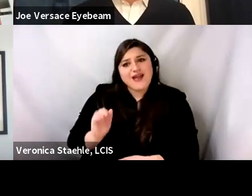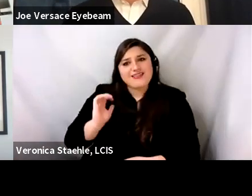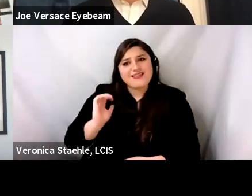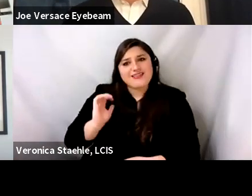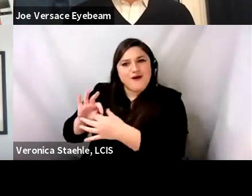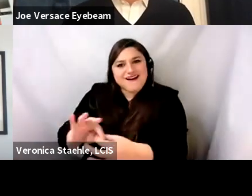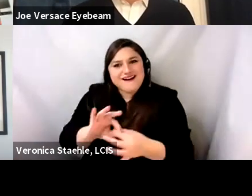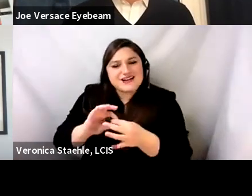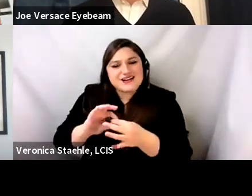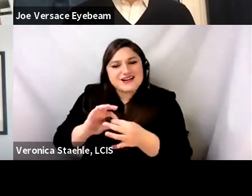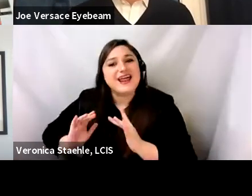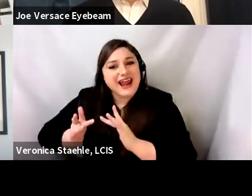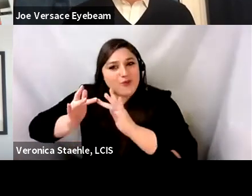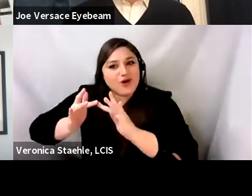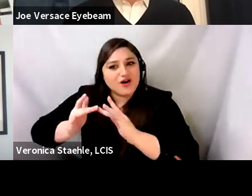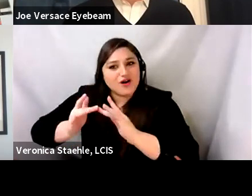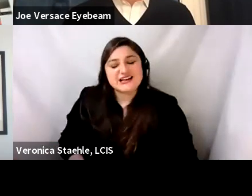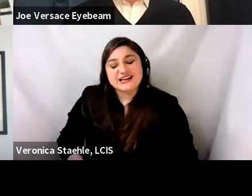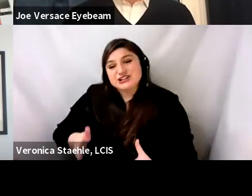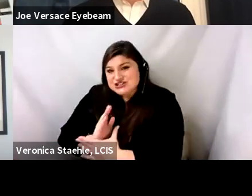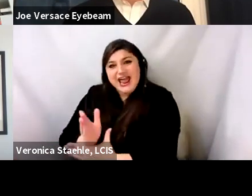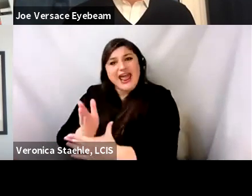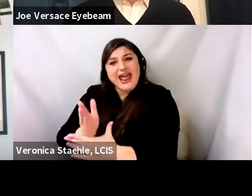word about somebody